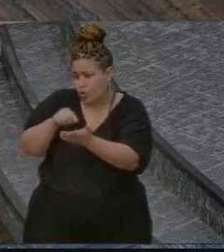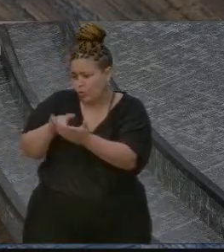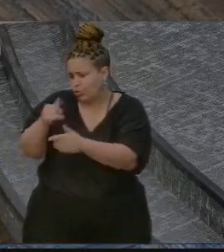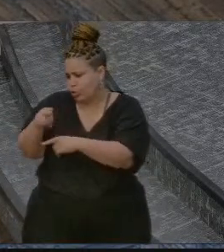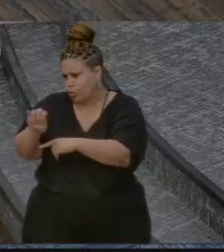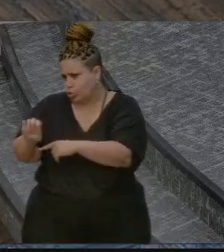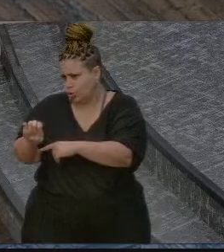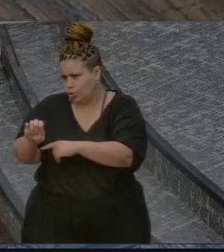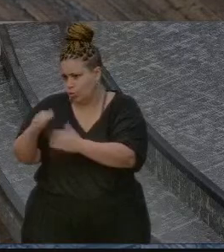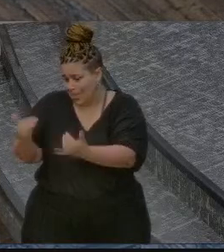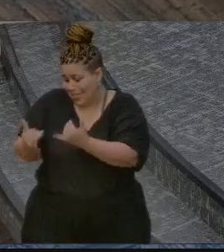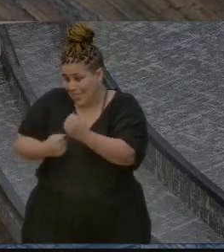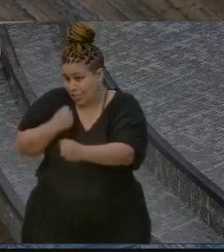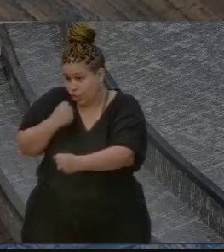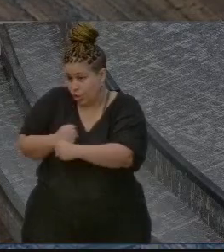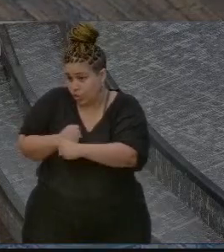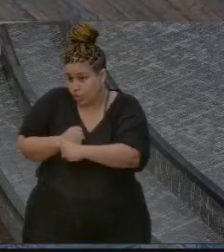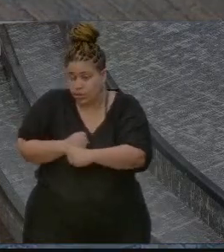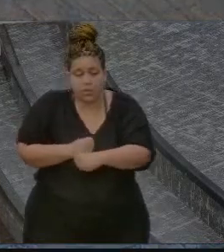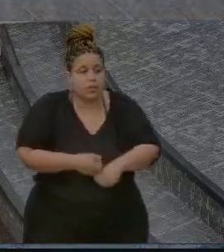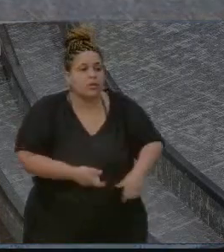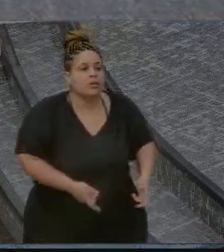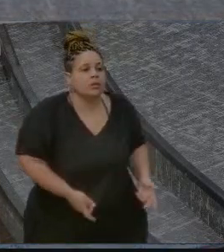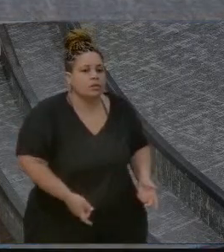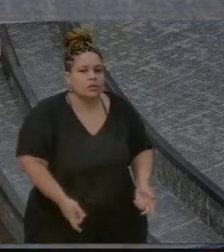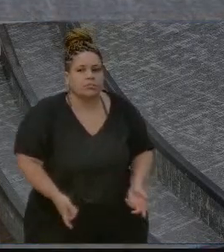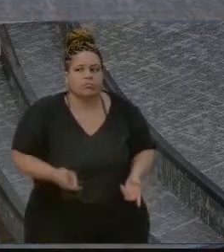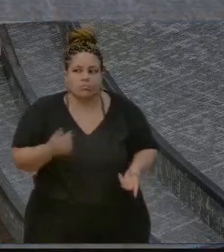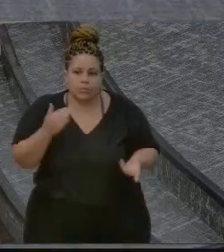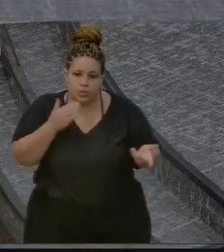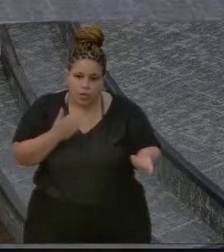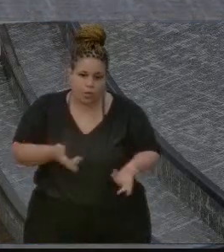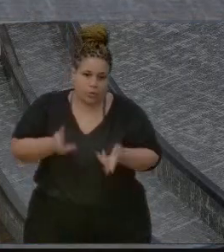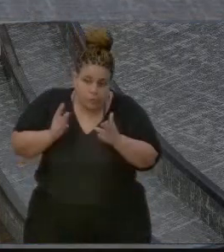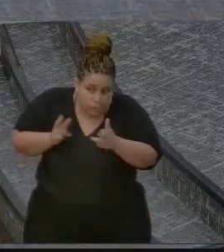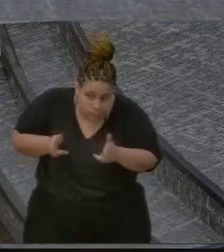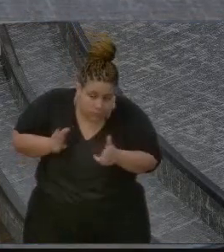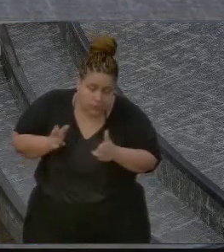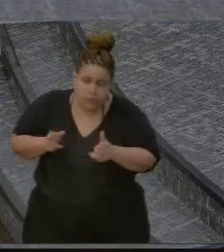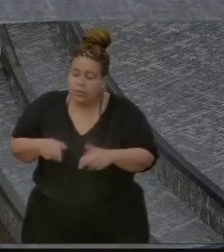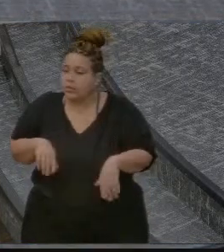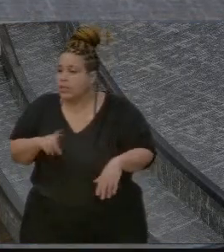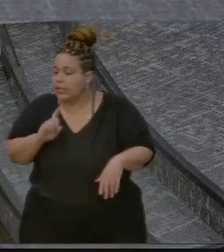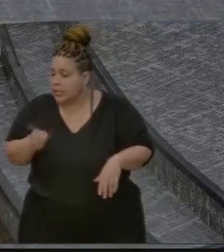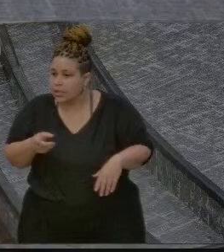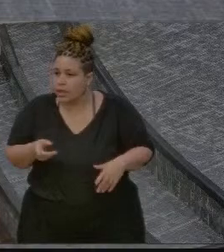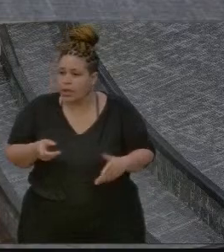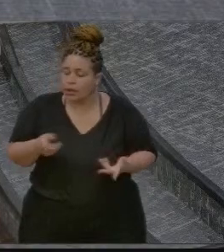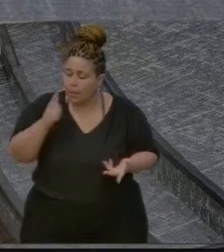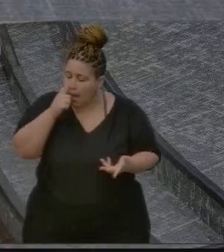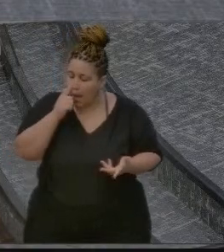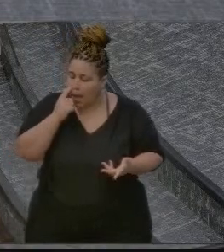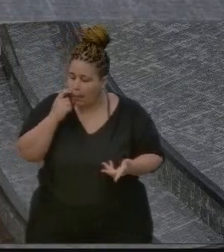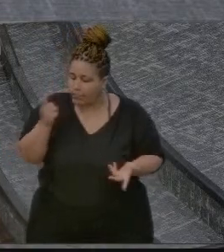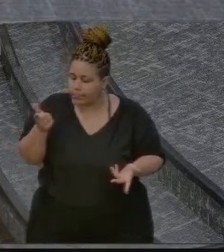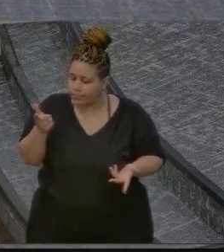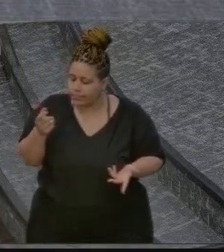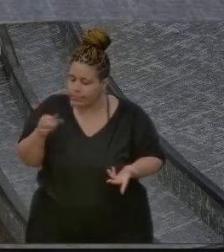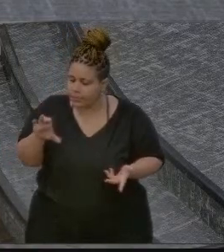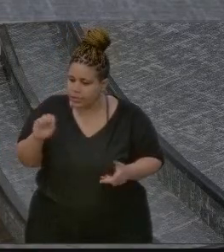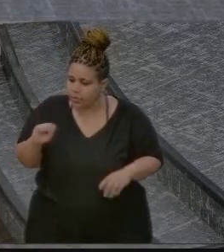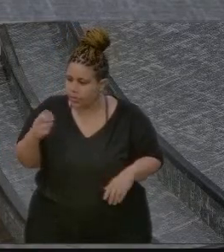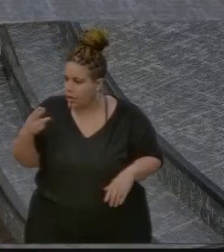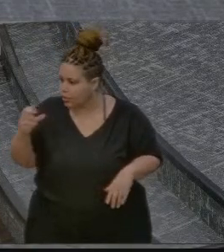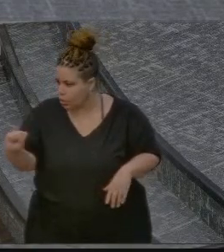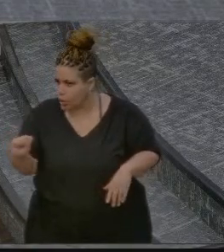So that's the urgency, is the Cedar one? Yes, So this original, the first document that you gave us is the approved one from the whole thing